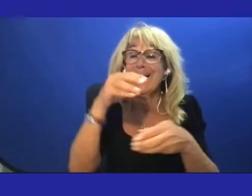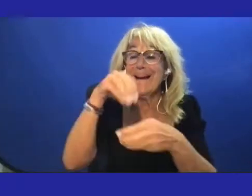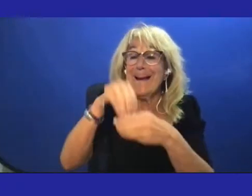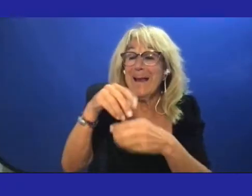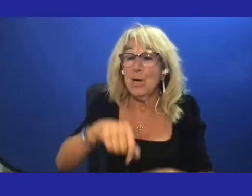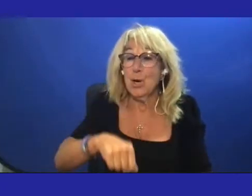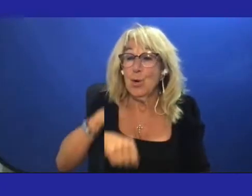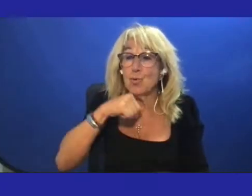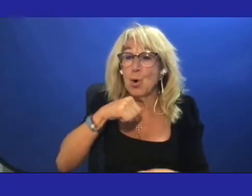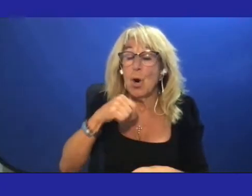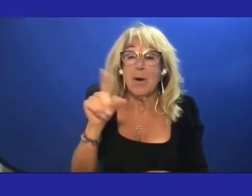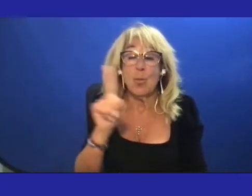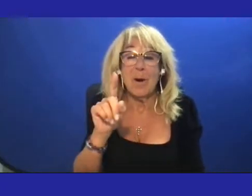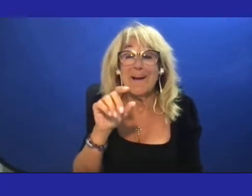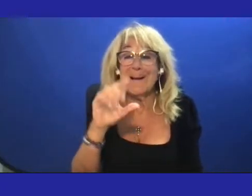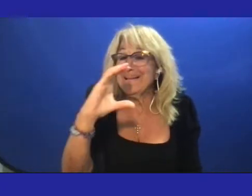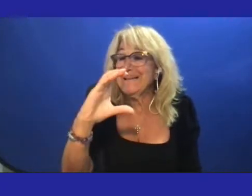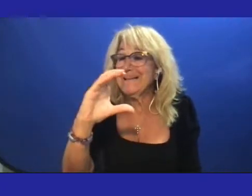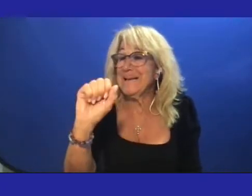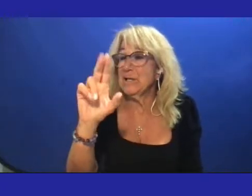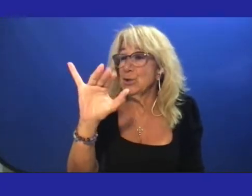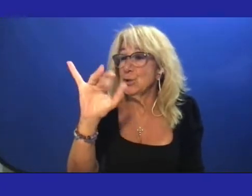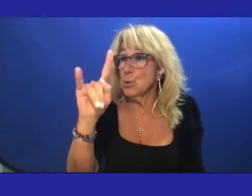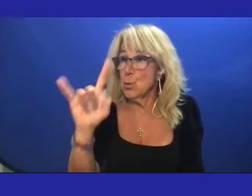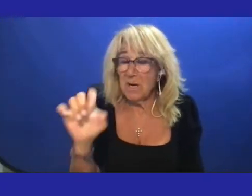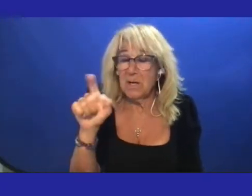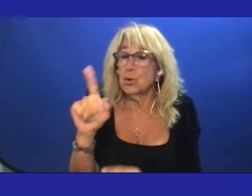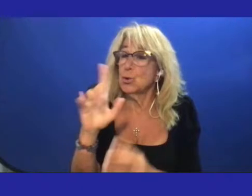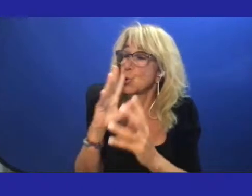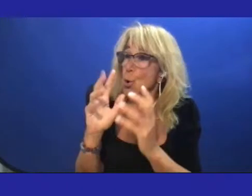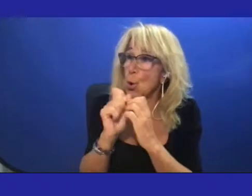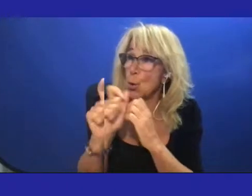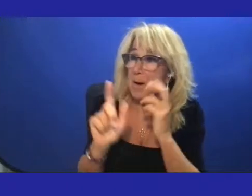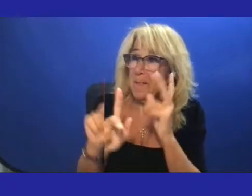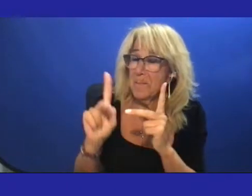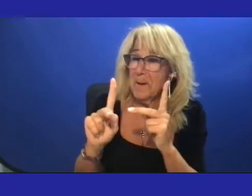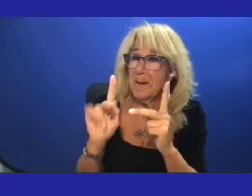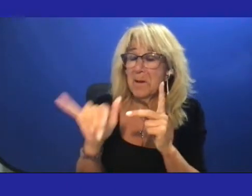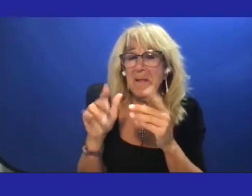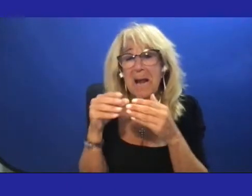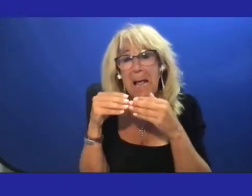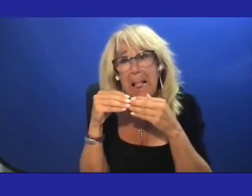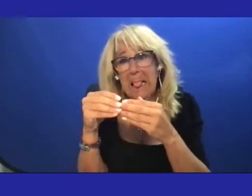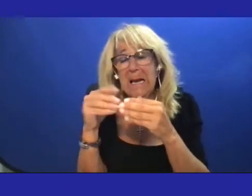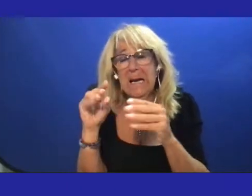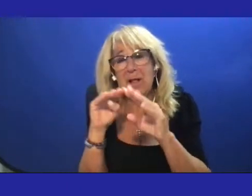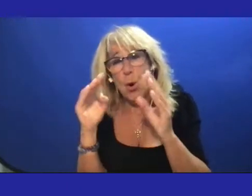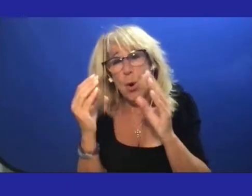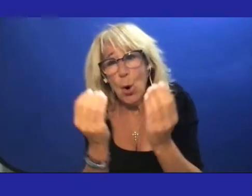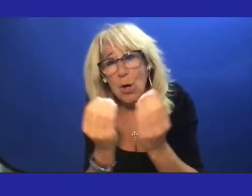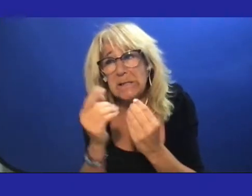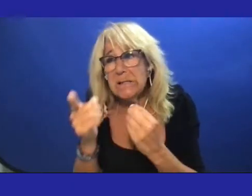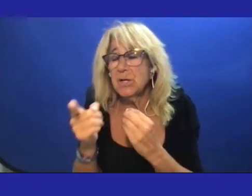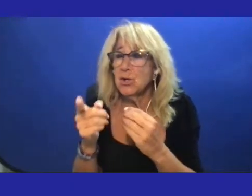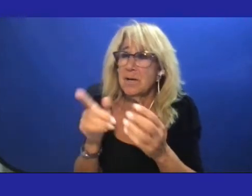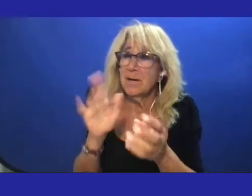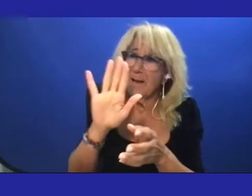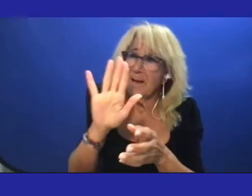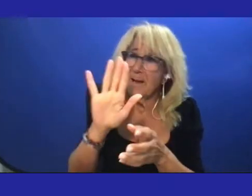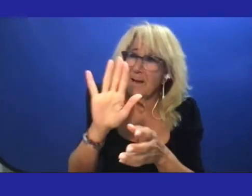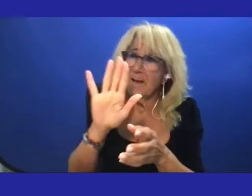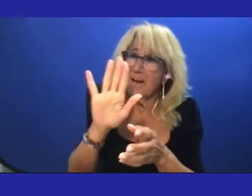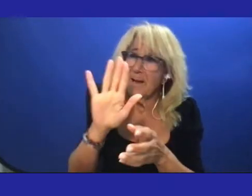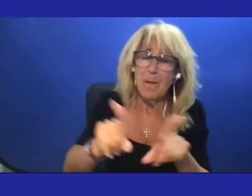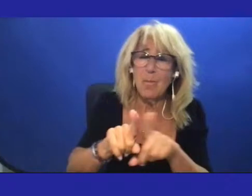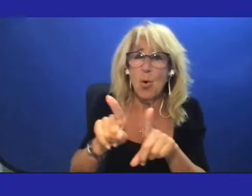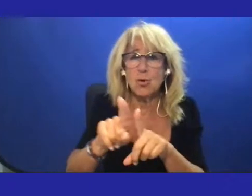C-suite, so that we can, talk to those who are leading our organizations and have them really be the champions as well. And